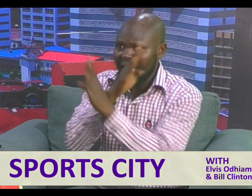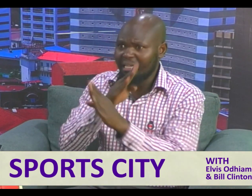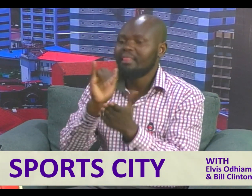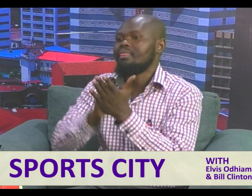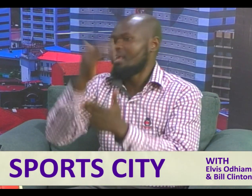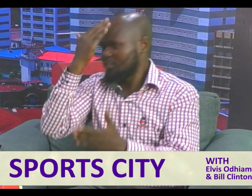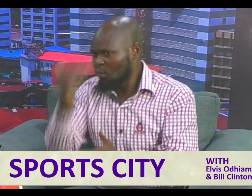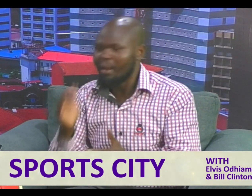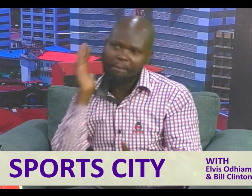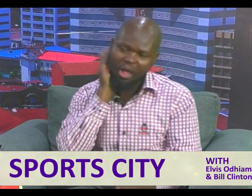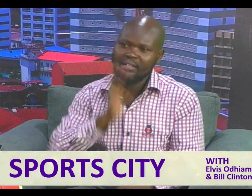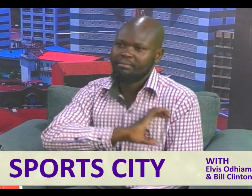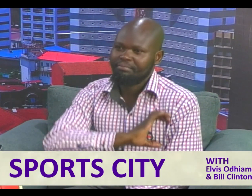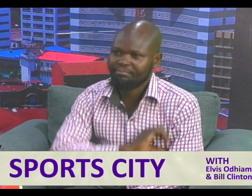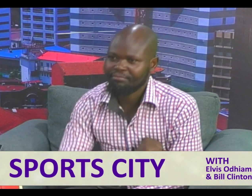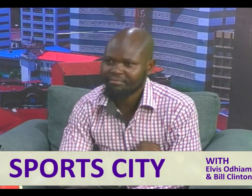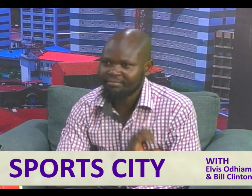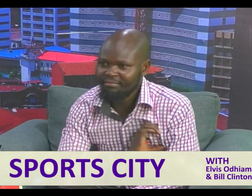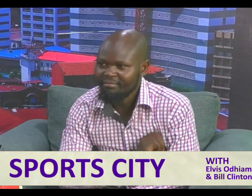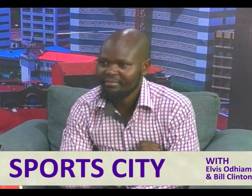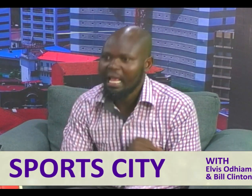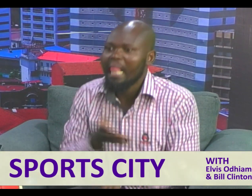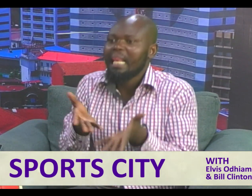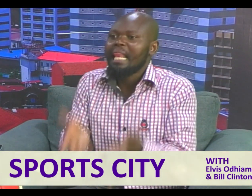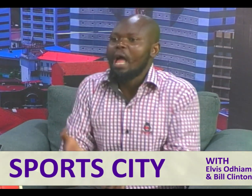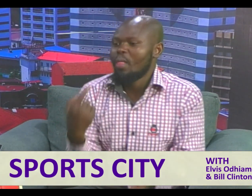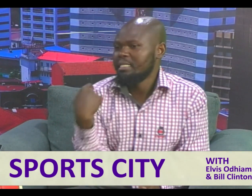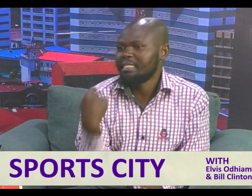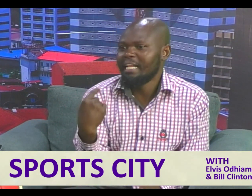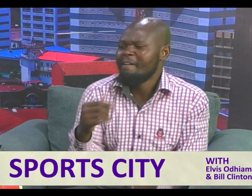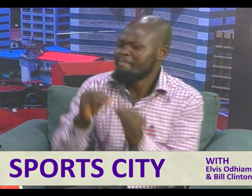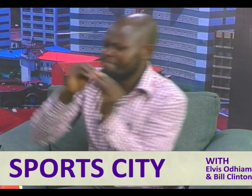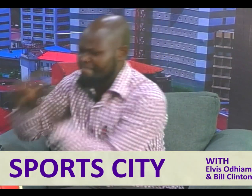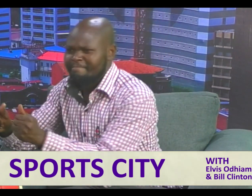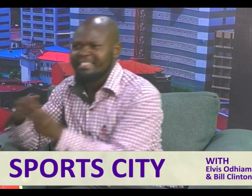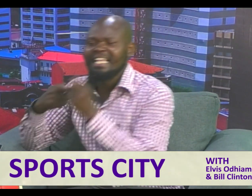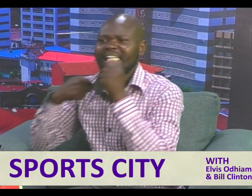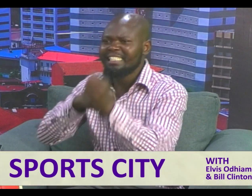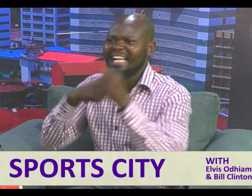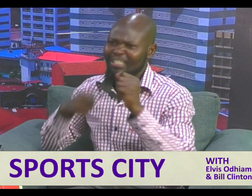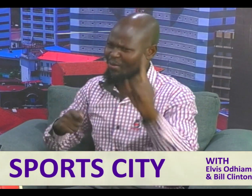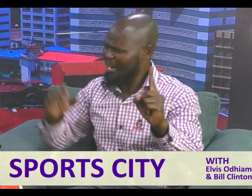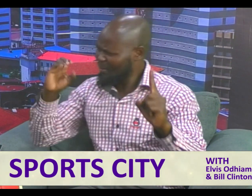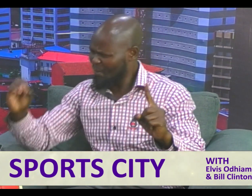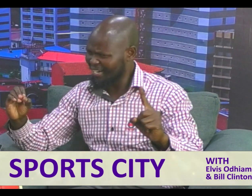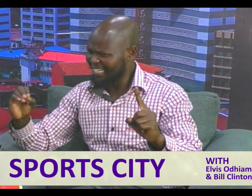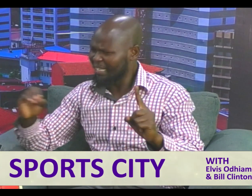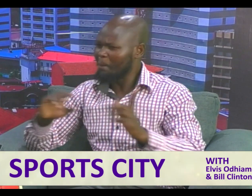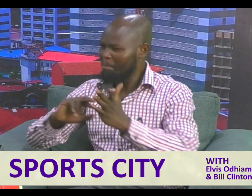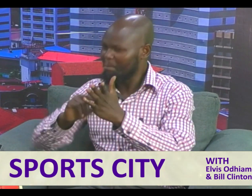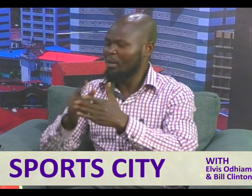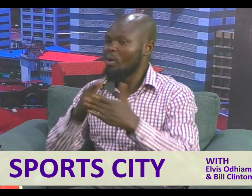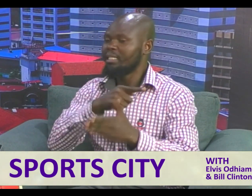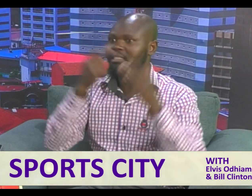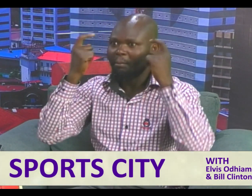So for me, I was very much shocked because they are really hiding in the corners. And the Muranga Seals